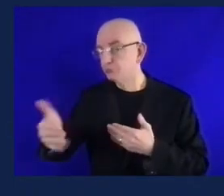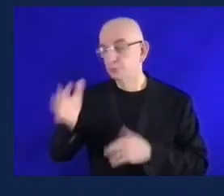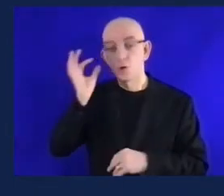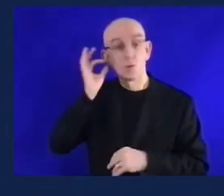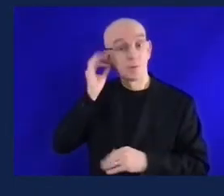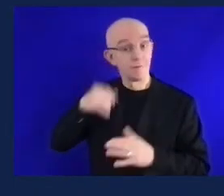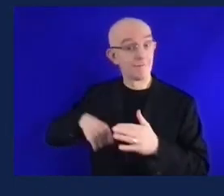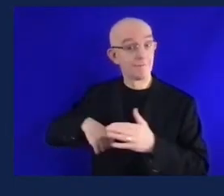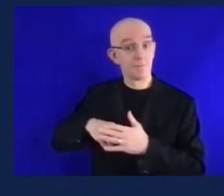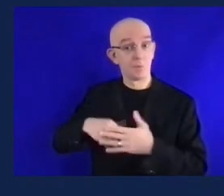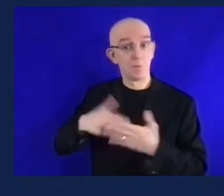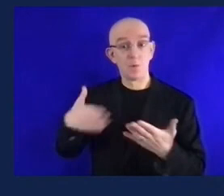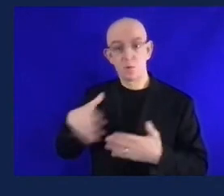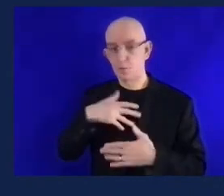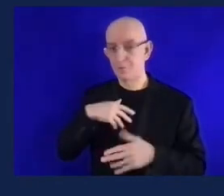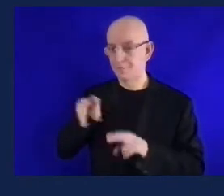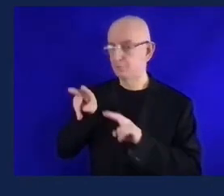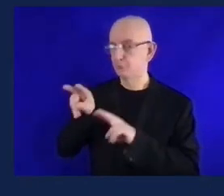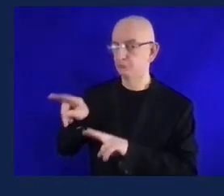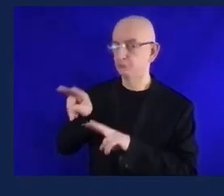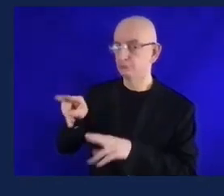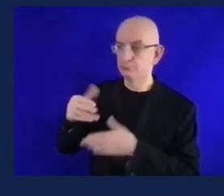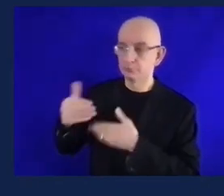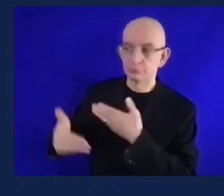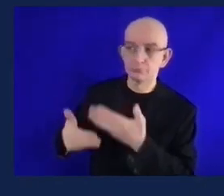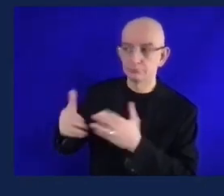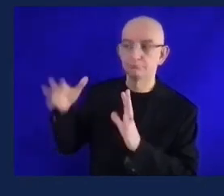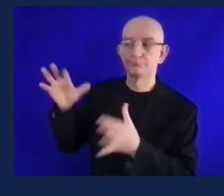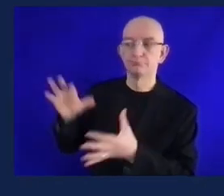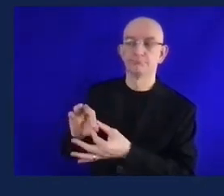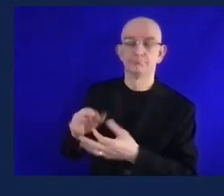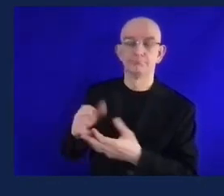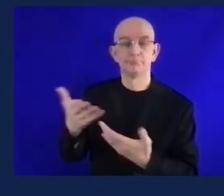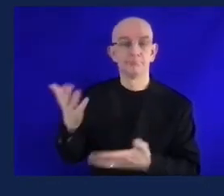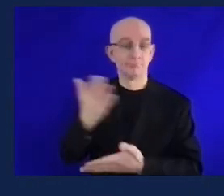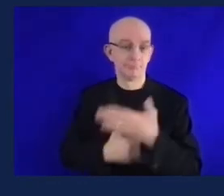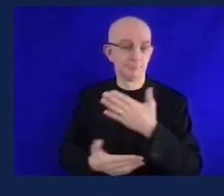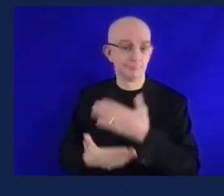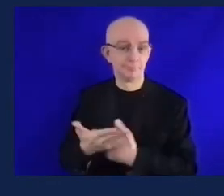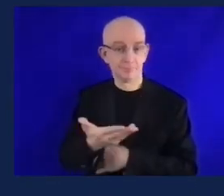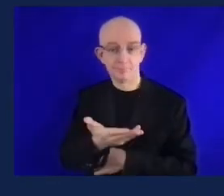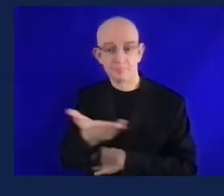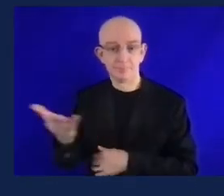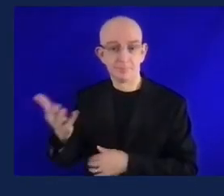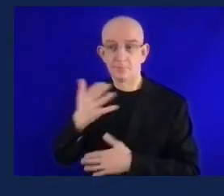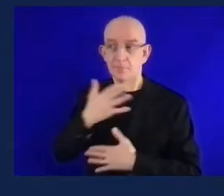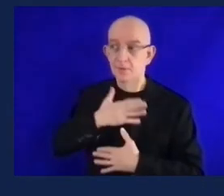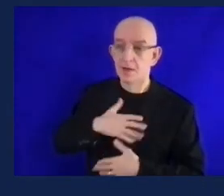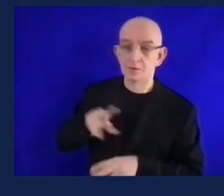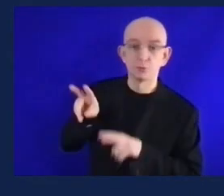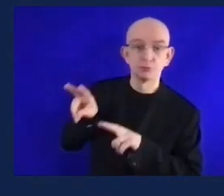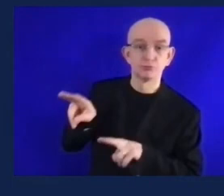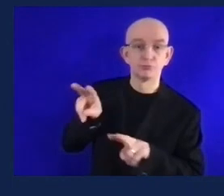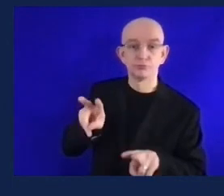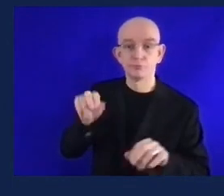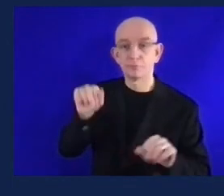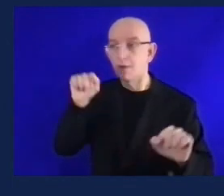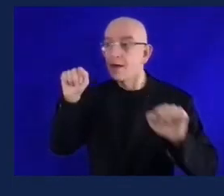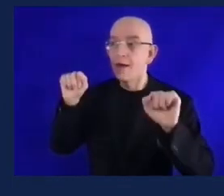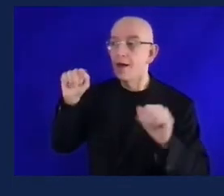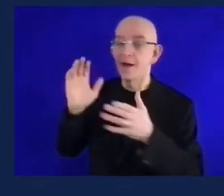Baz and hearing more from V as the Euros and World Cup are coming up in the next couple of years.